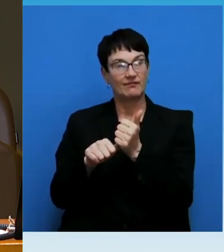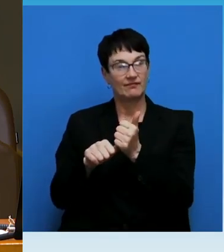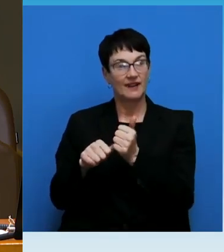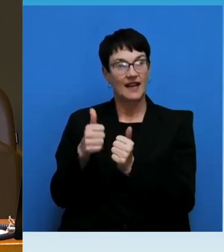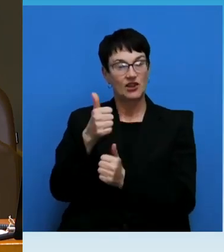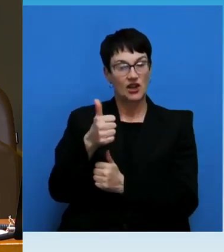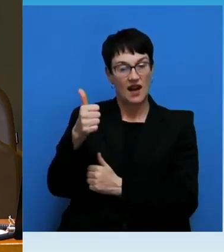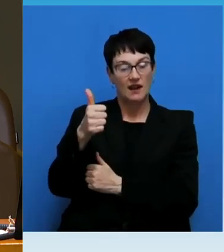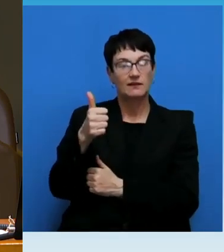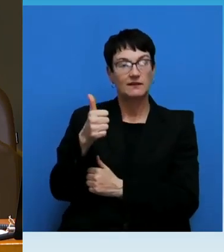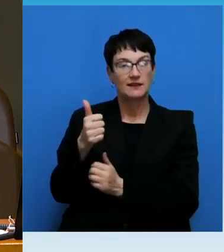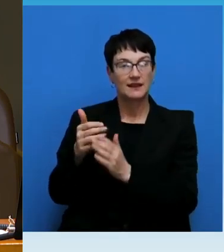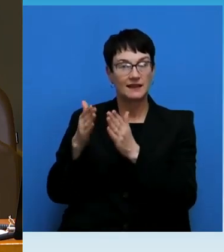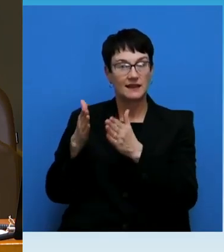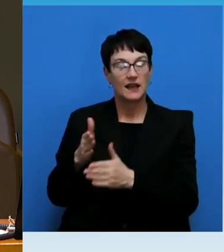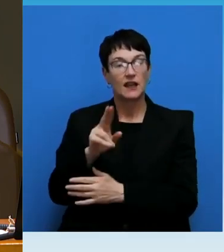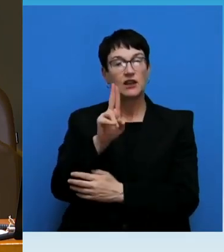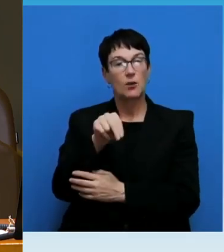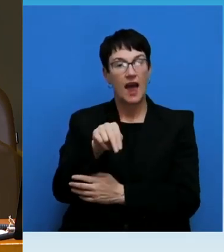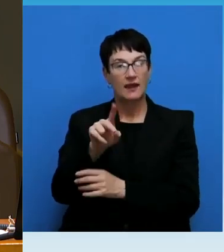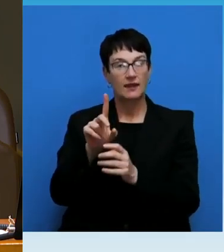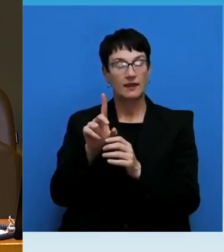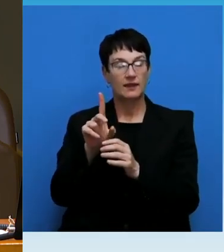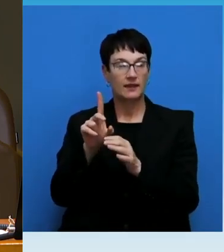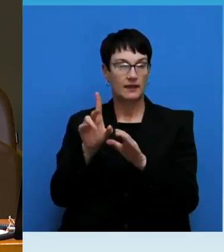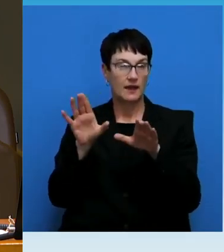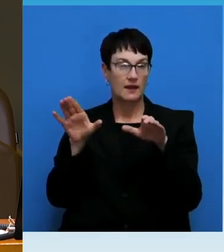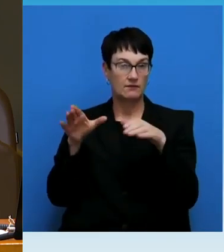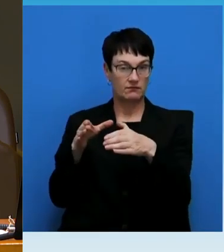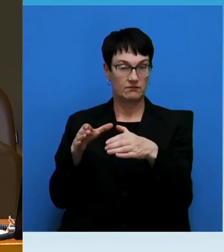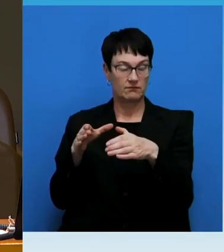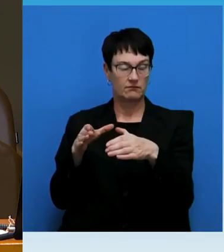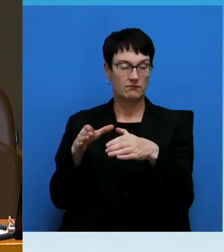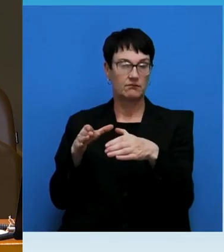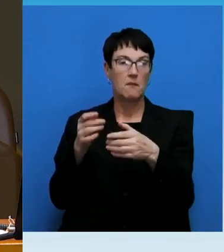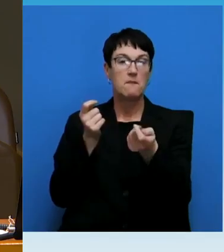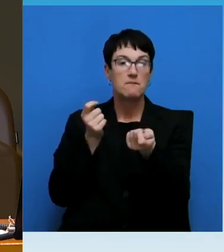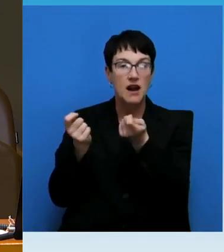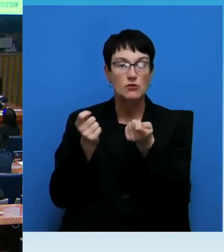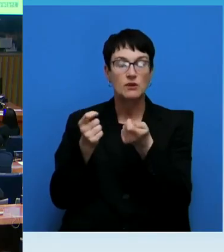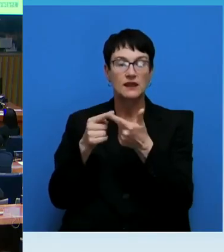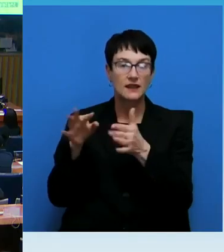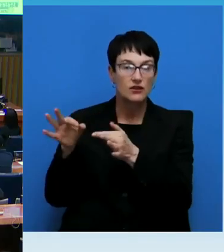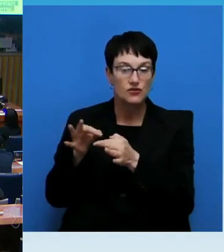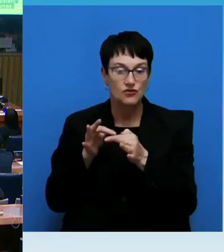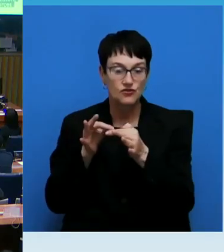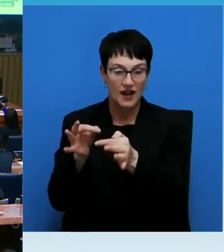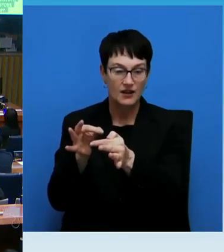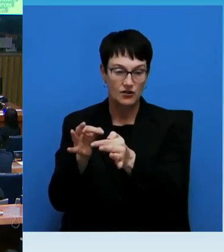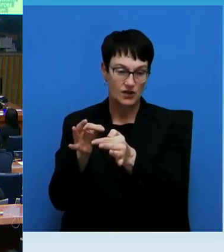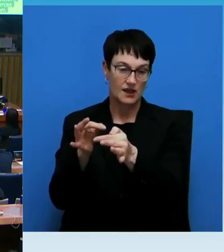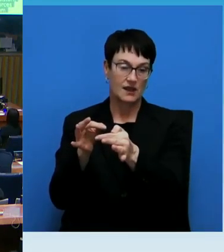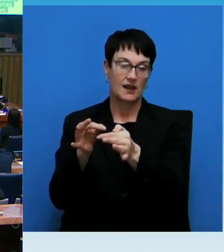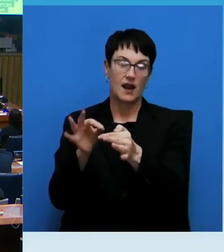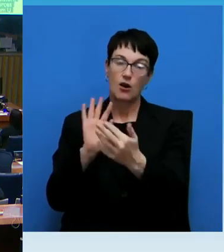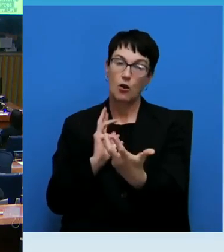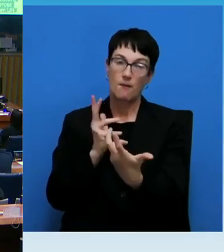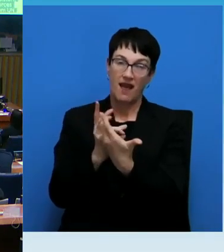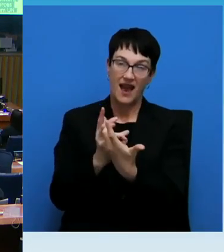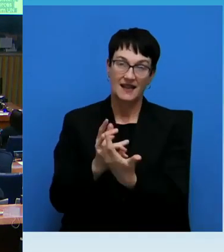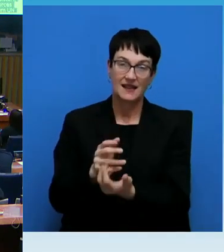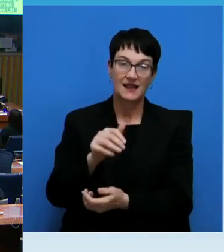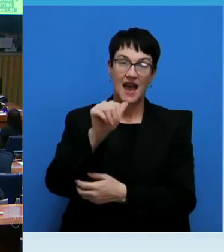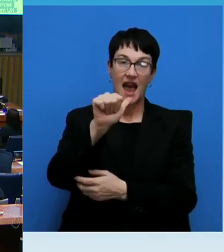from the UN Department of Management, Strategy, Policy and Compliance. ASG Lopez, you have the floor. Thank you,